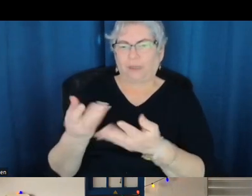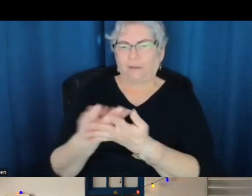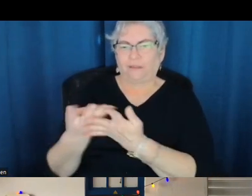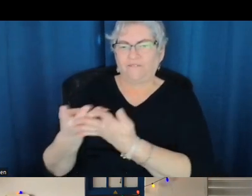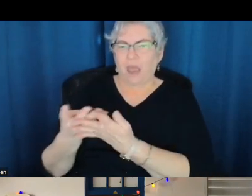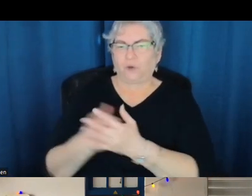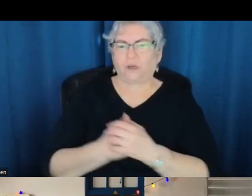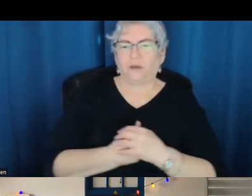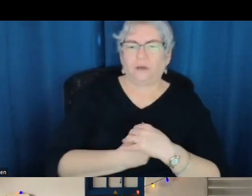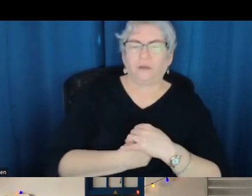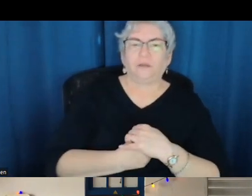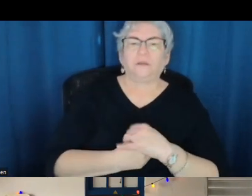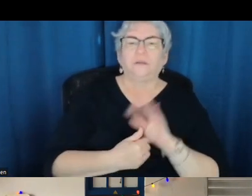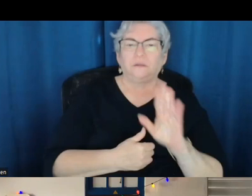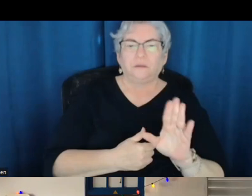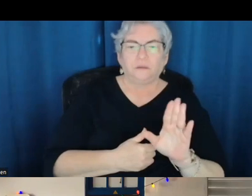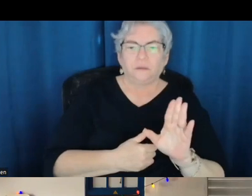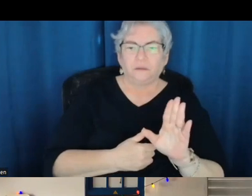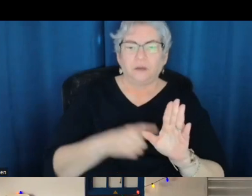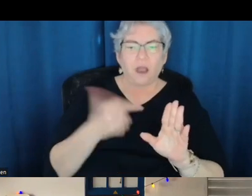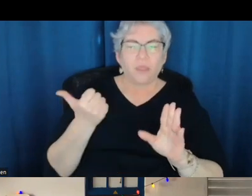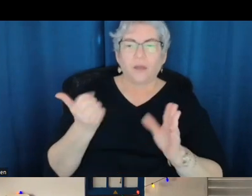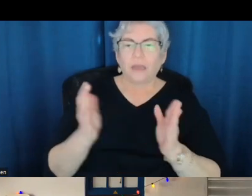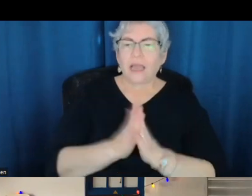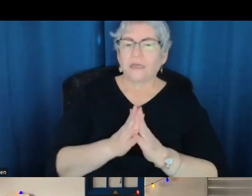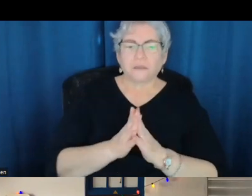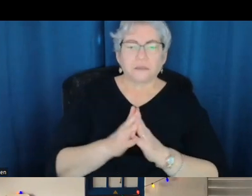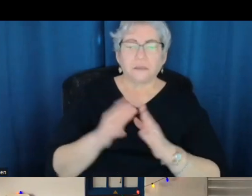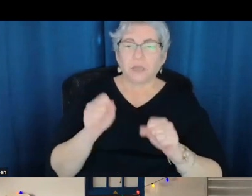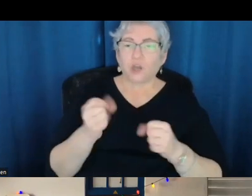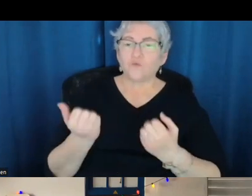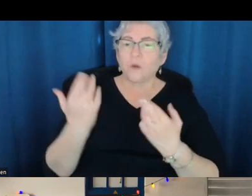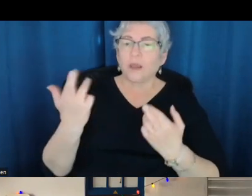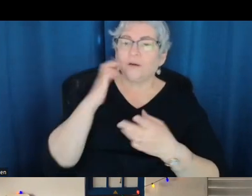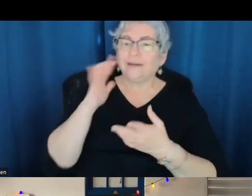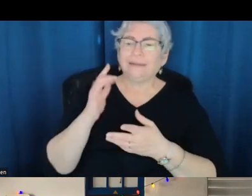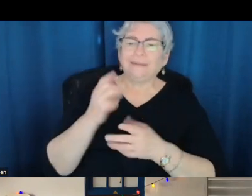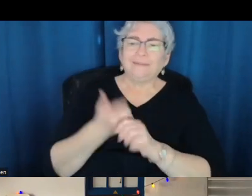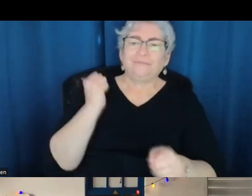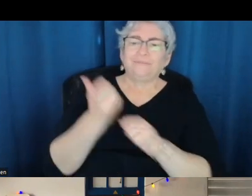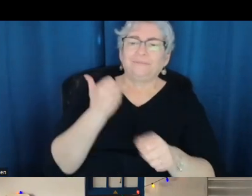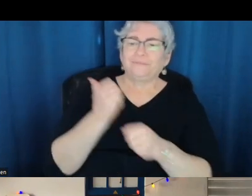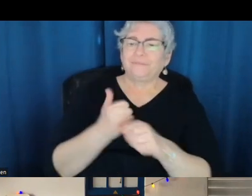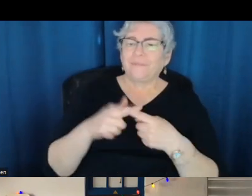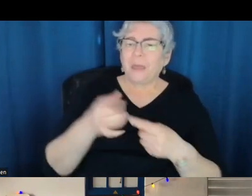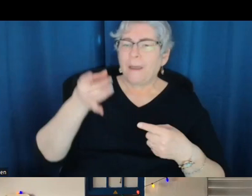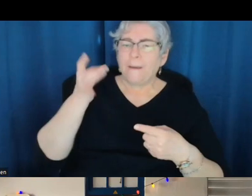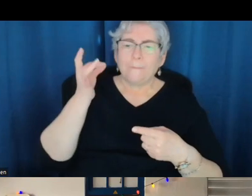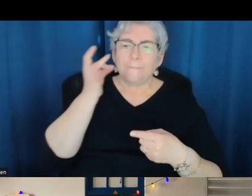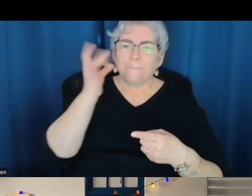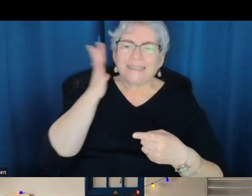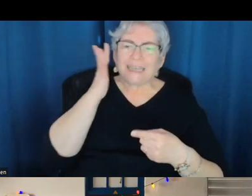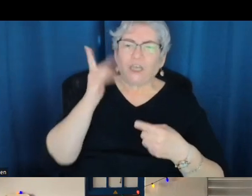All right. Beth B. asks if you can recommend plants that help to repel mosquitoes, gnats, and other bothersome